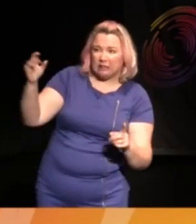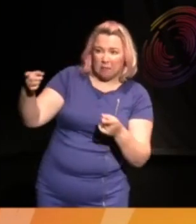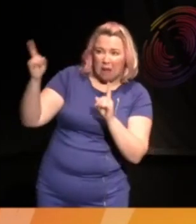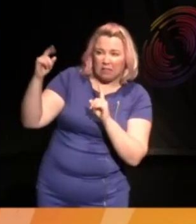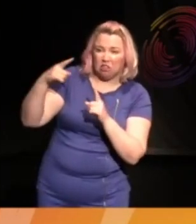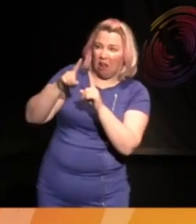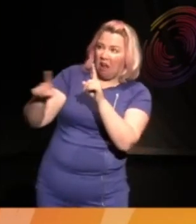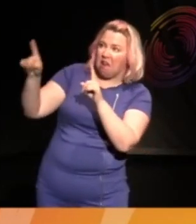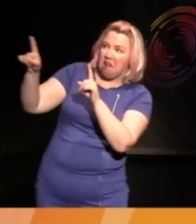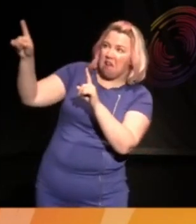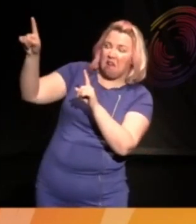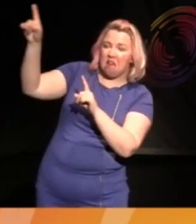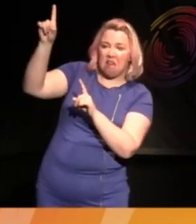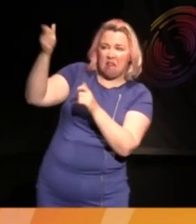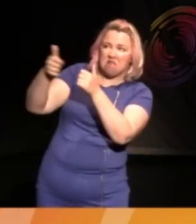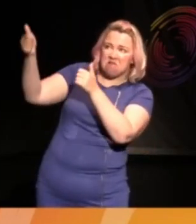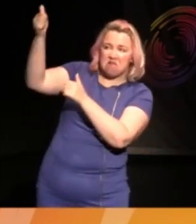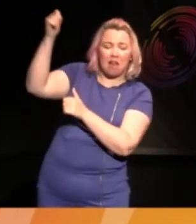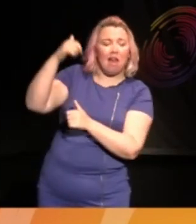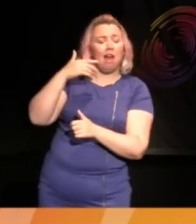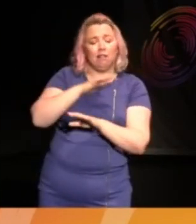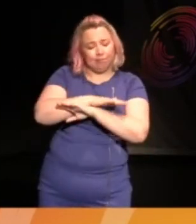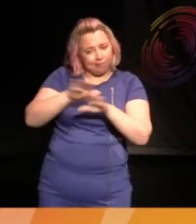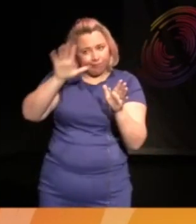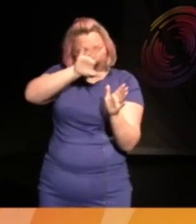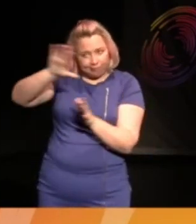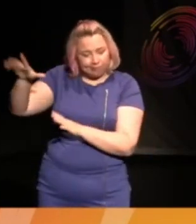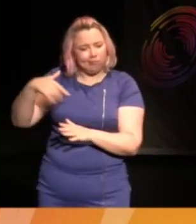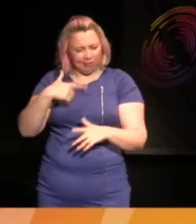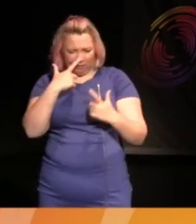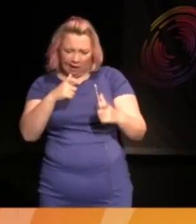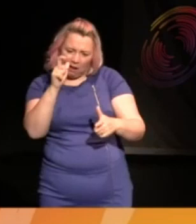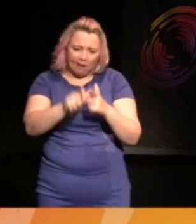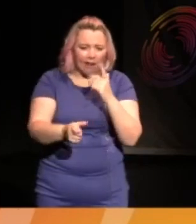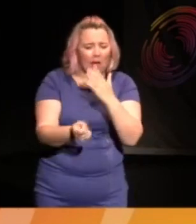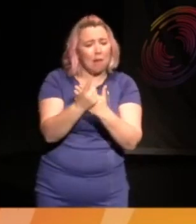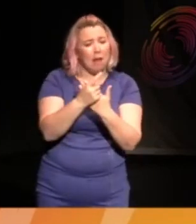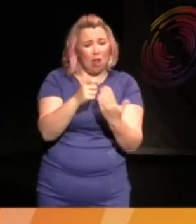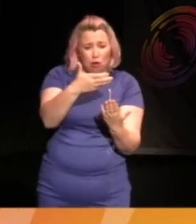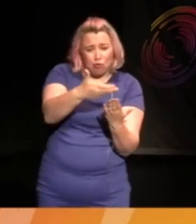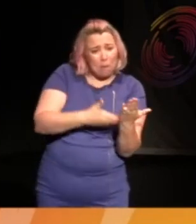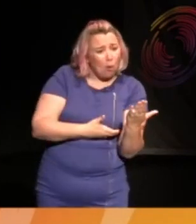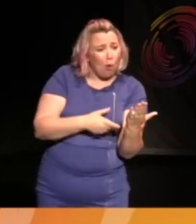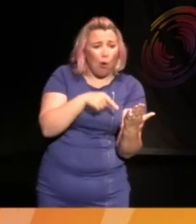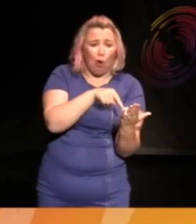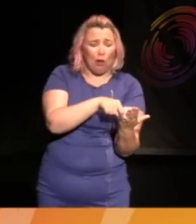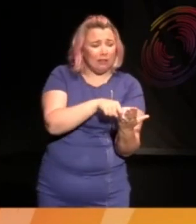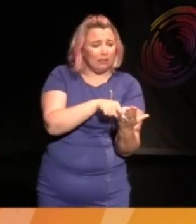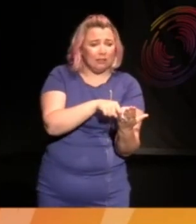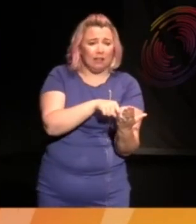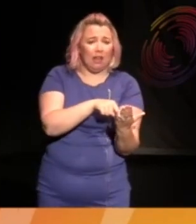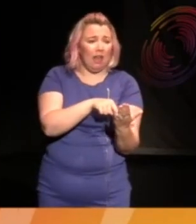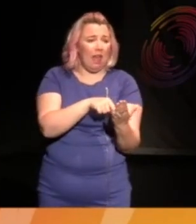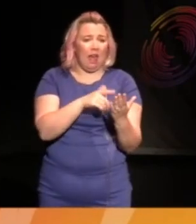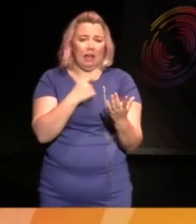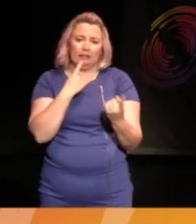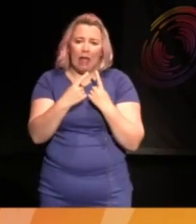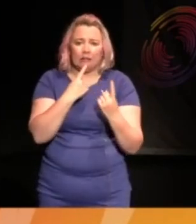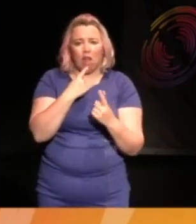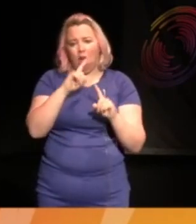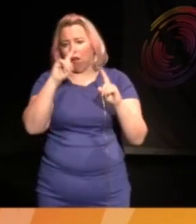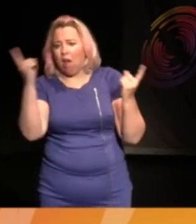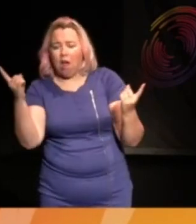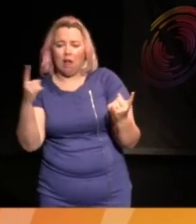director. It's like, no, make it happen. There's reports, and reports are important because you have to have the data. It's like, oh my